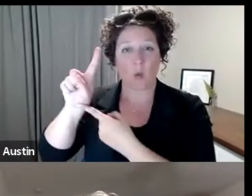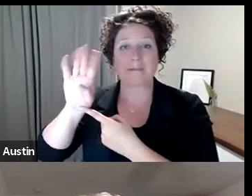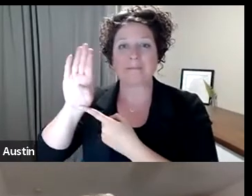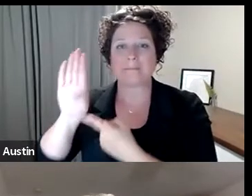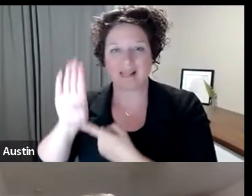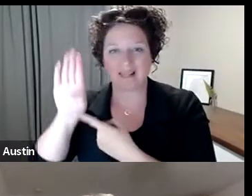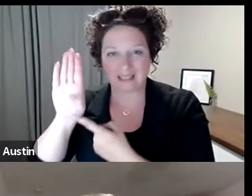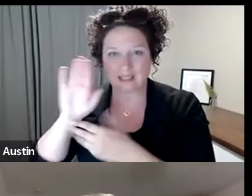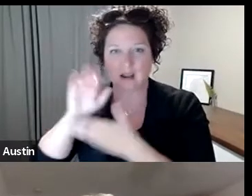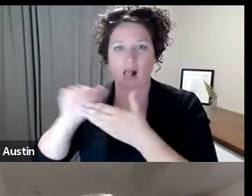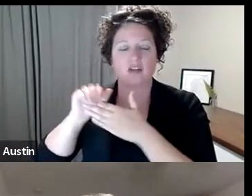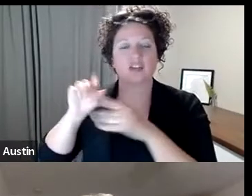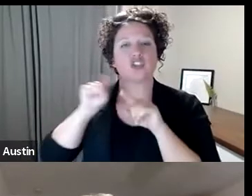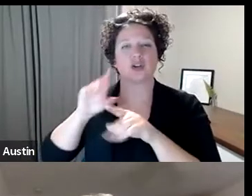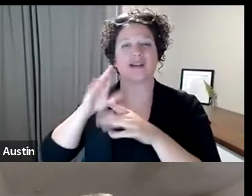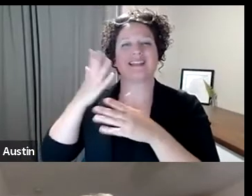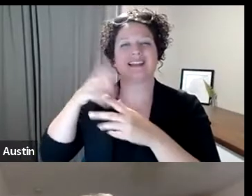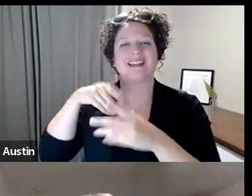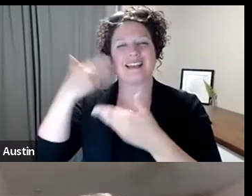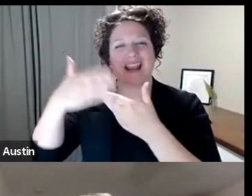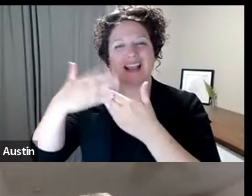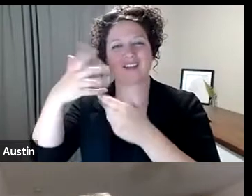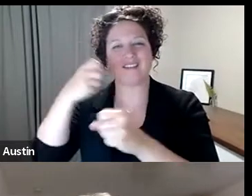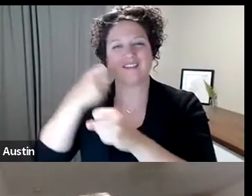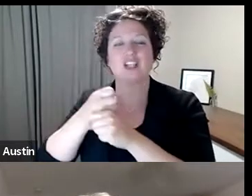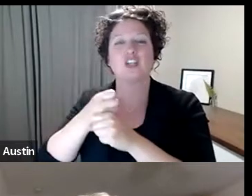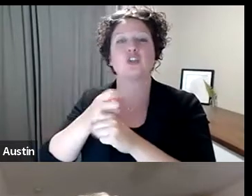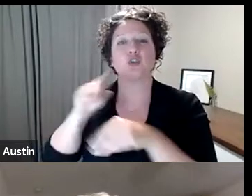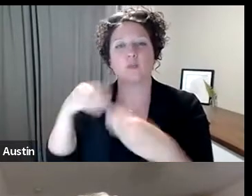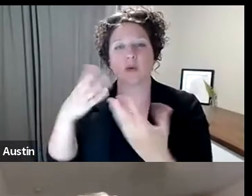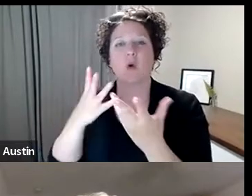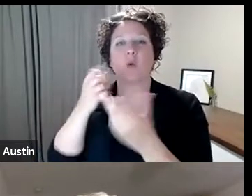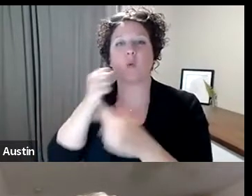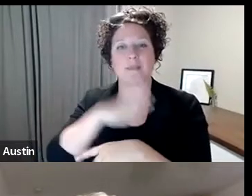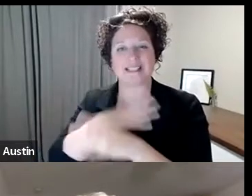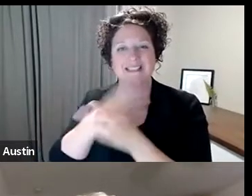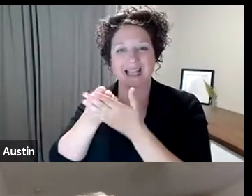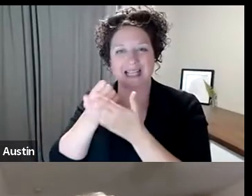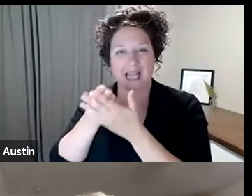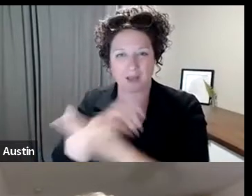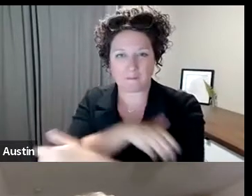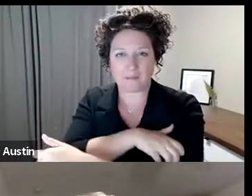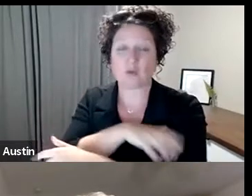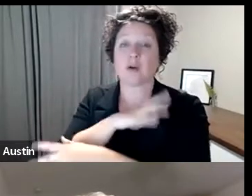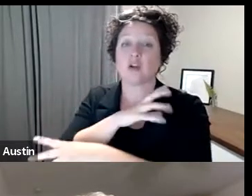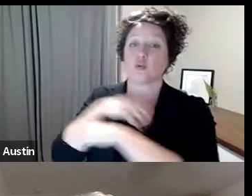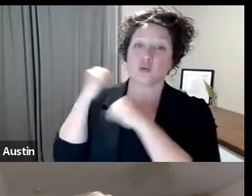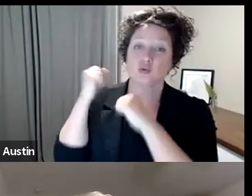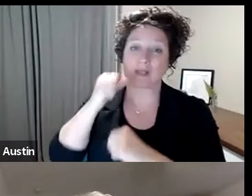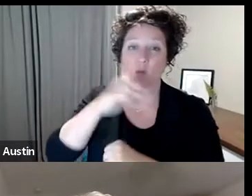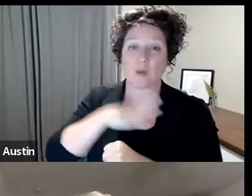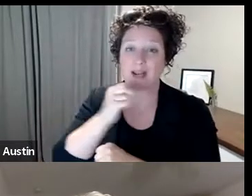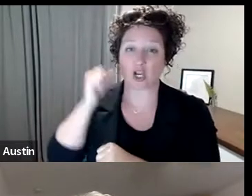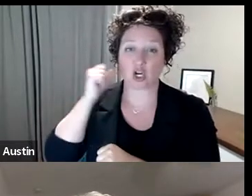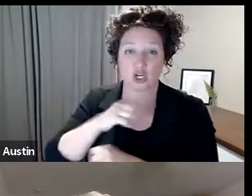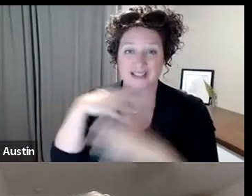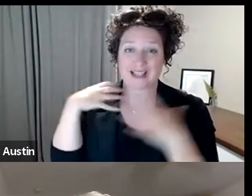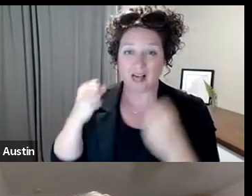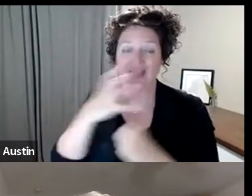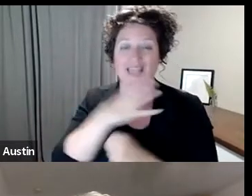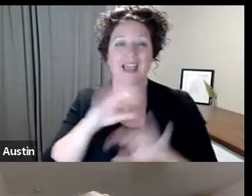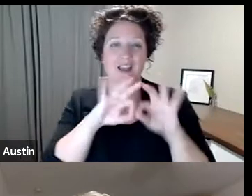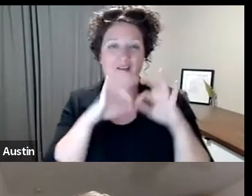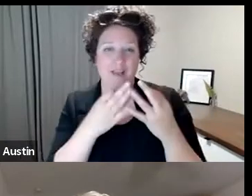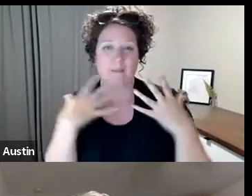billion over the next 5 years to promote women's economic empowerment, strengthen women and girls' health and family planning